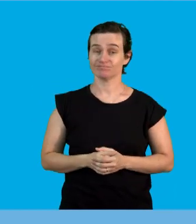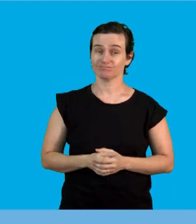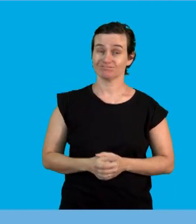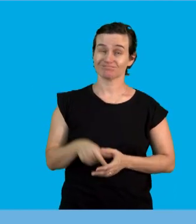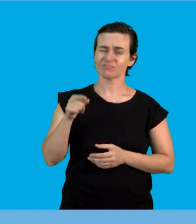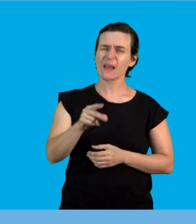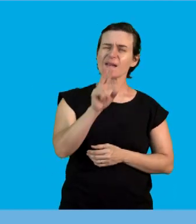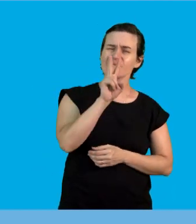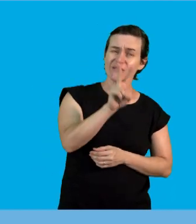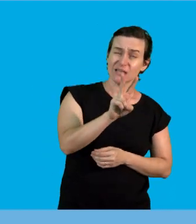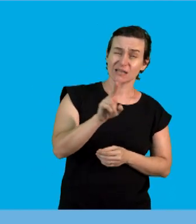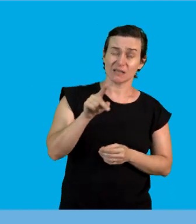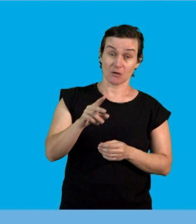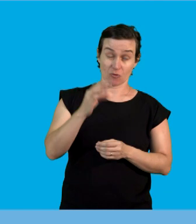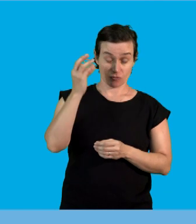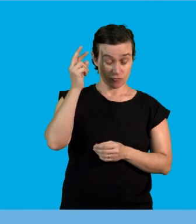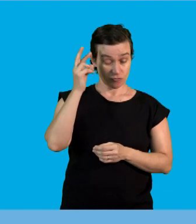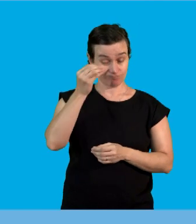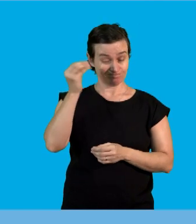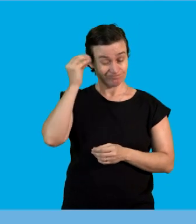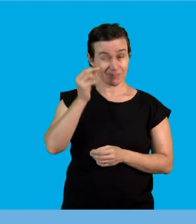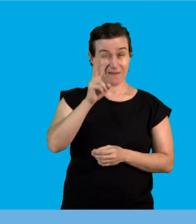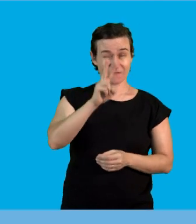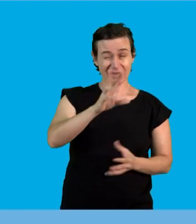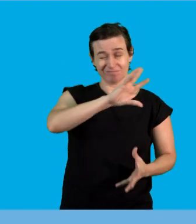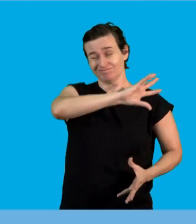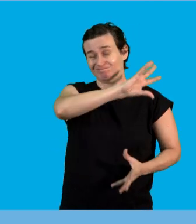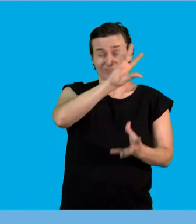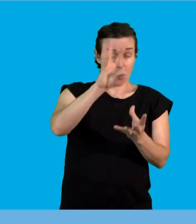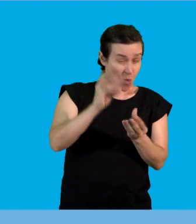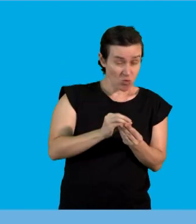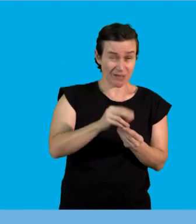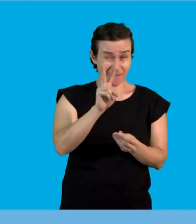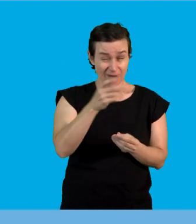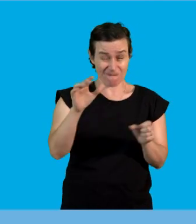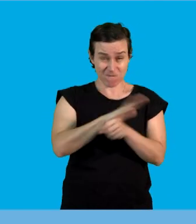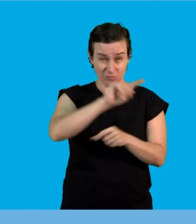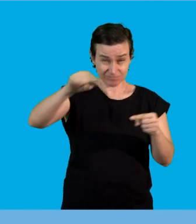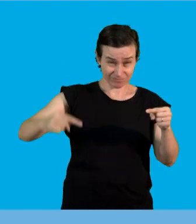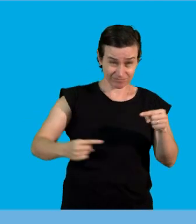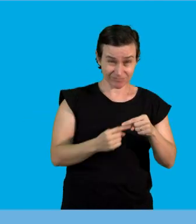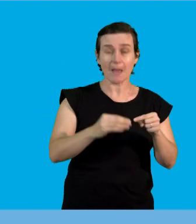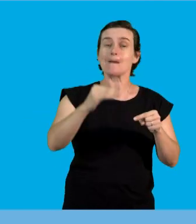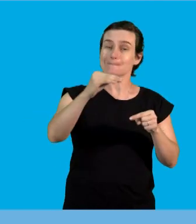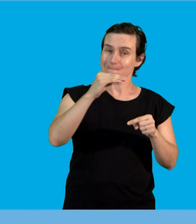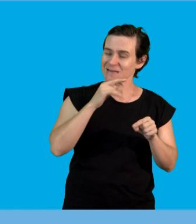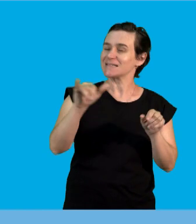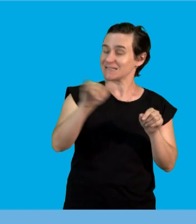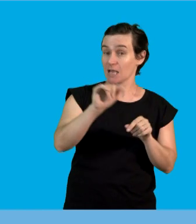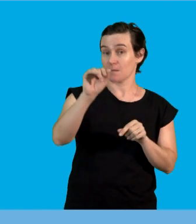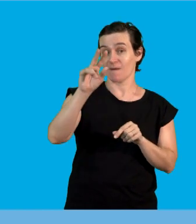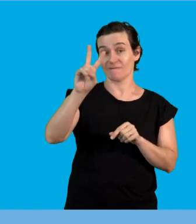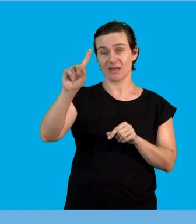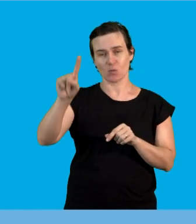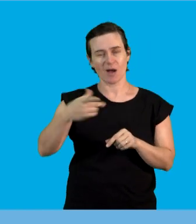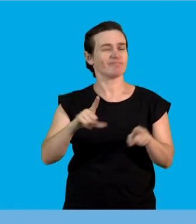Remember, V total is going to be equals to V1, also equals to V2 in a